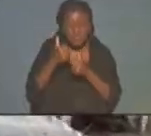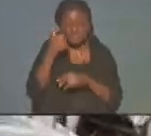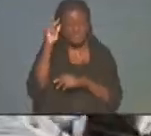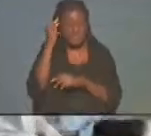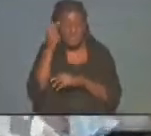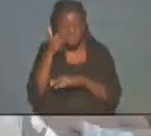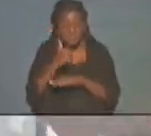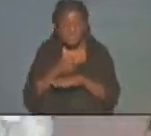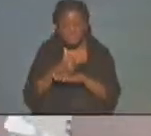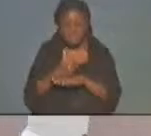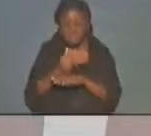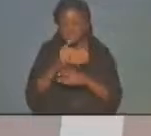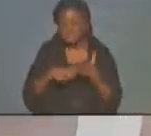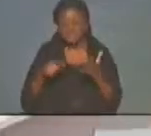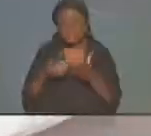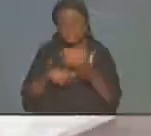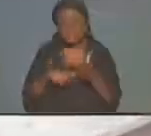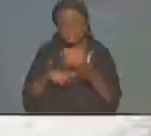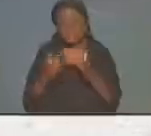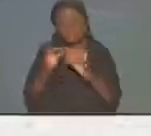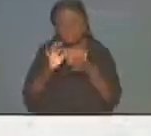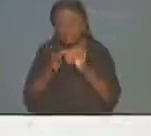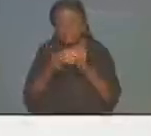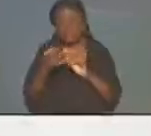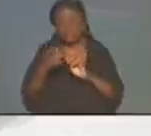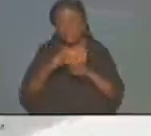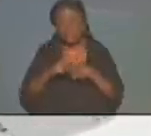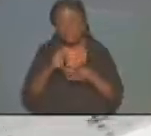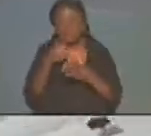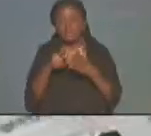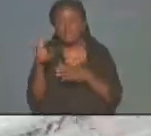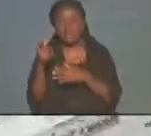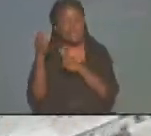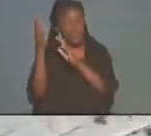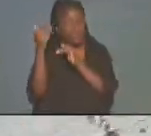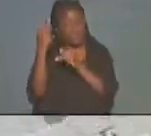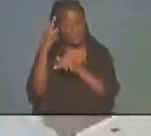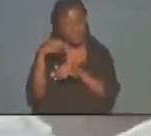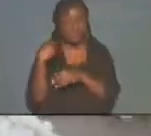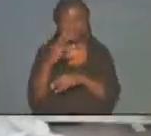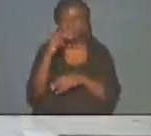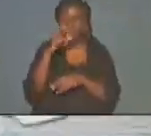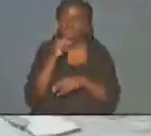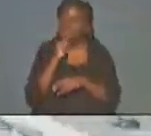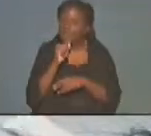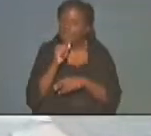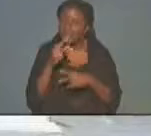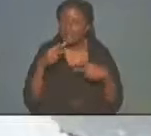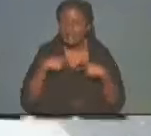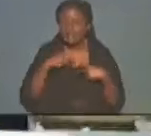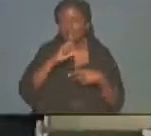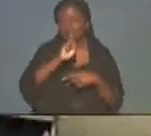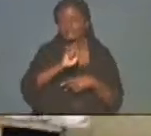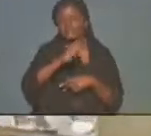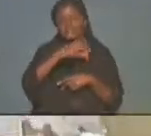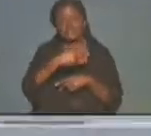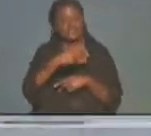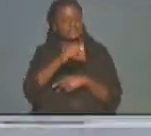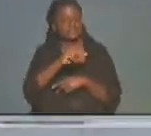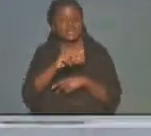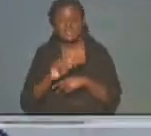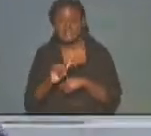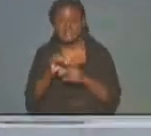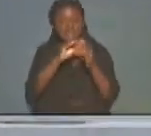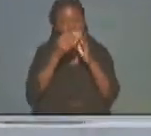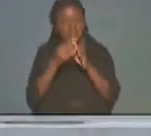long-standing problem once and for all is what they are hoping for. We should not be having shanty towns. In fact, the